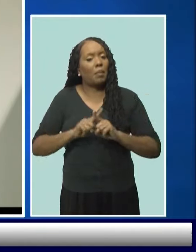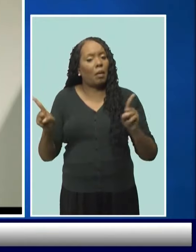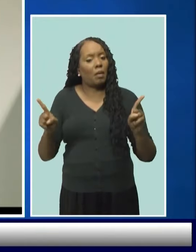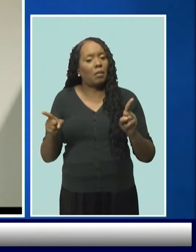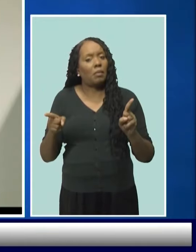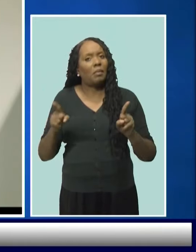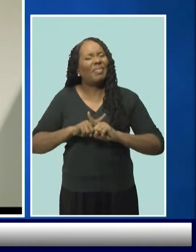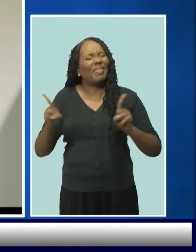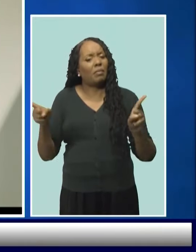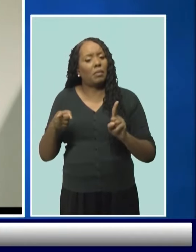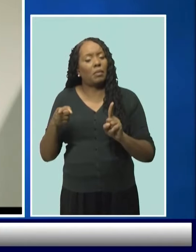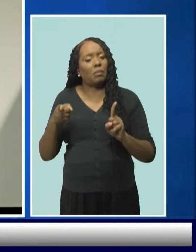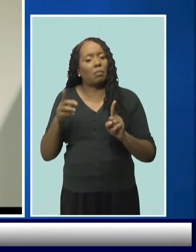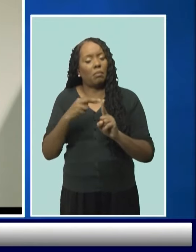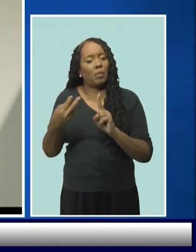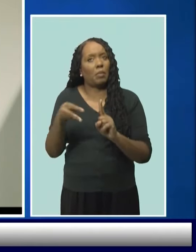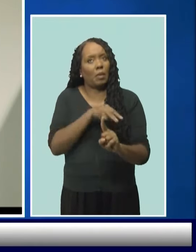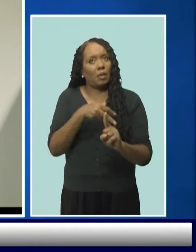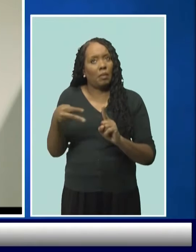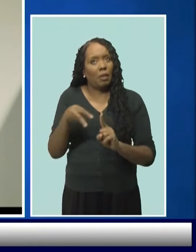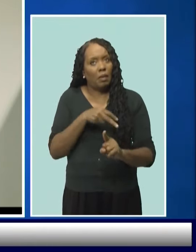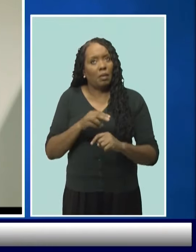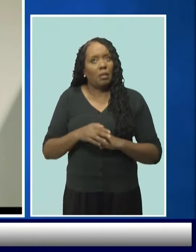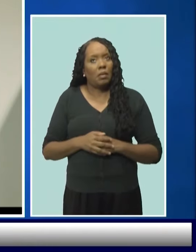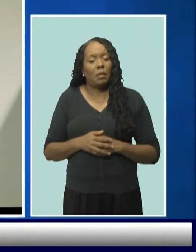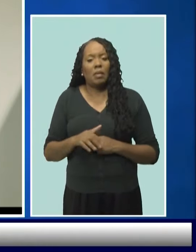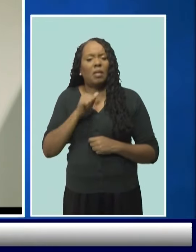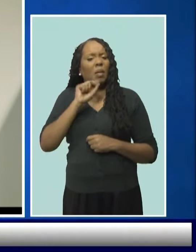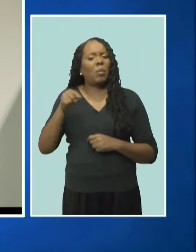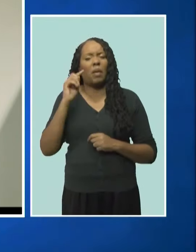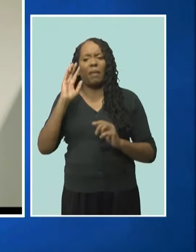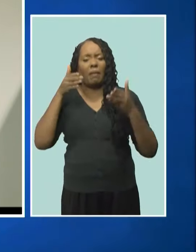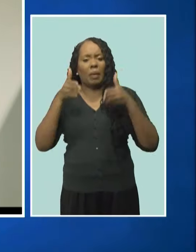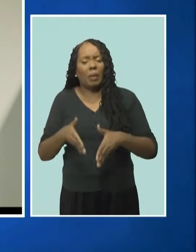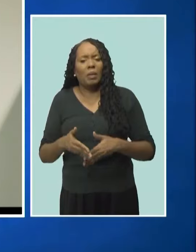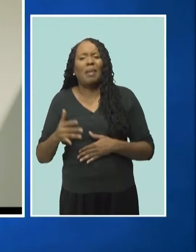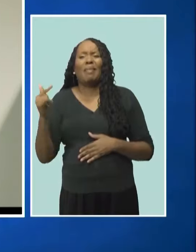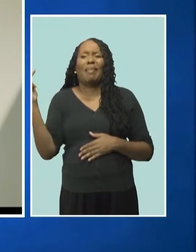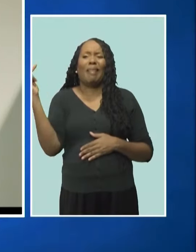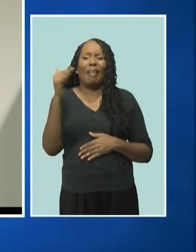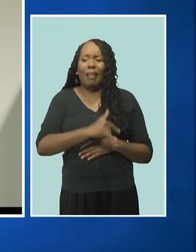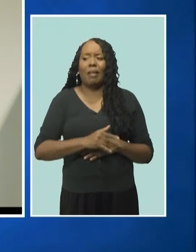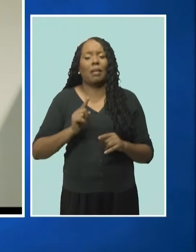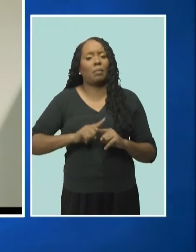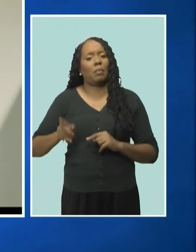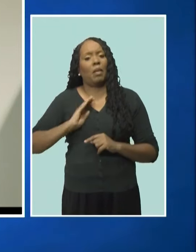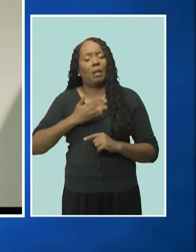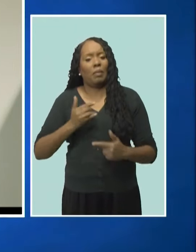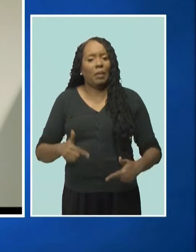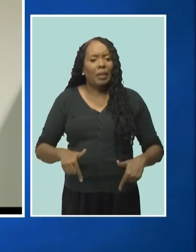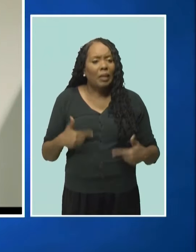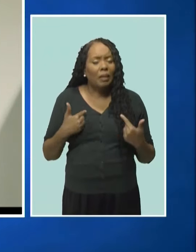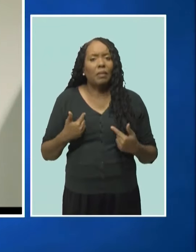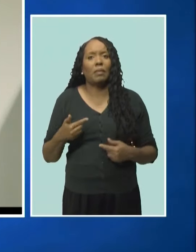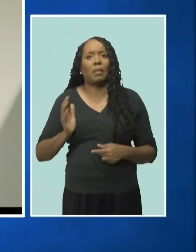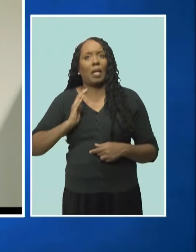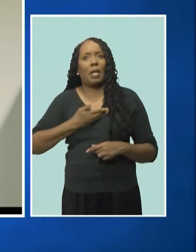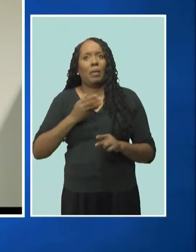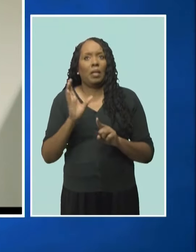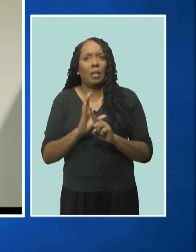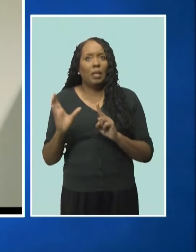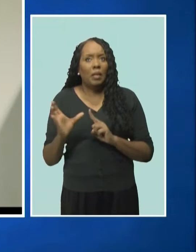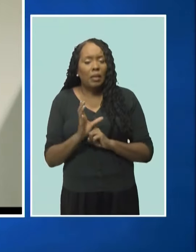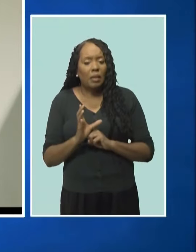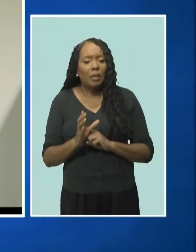Not an industry, but a way of life, a culture, but most importantly,